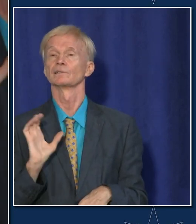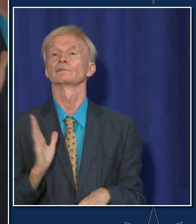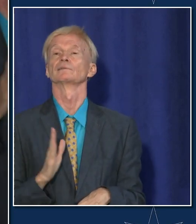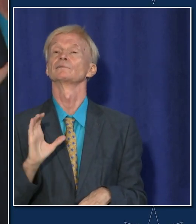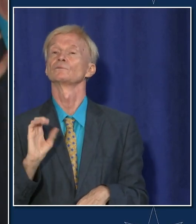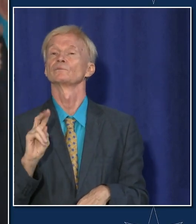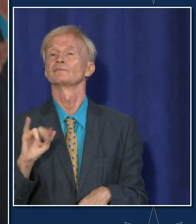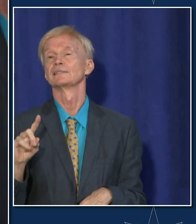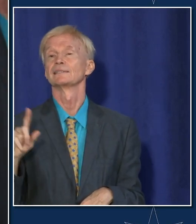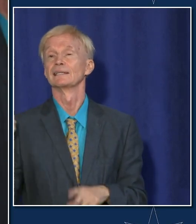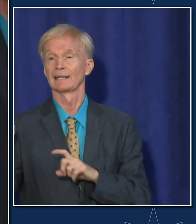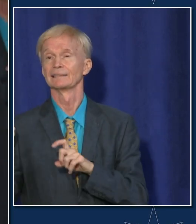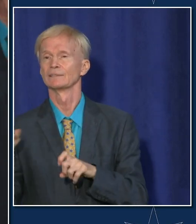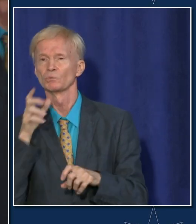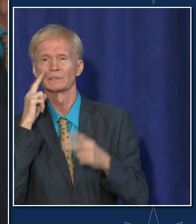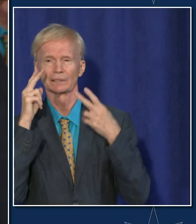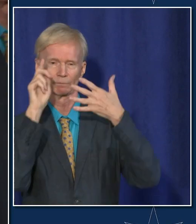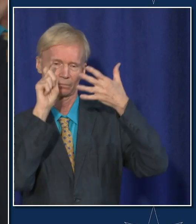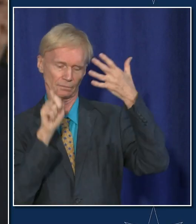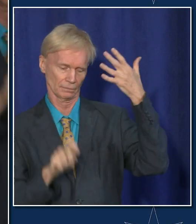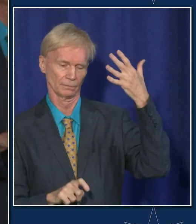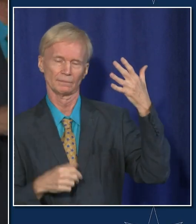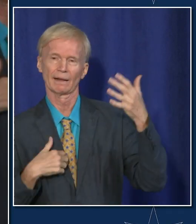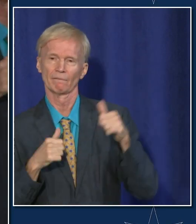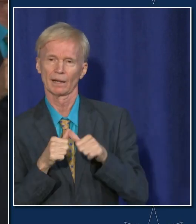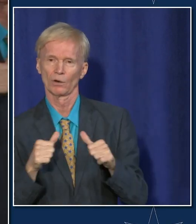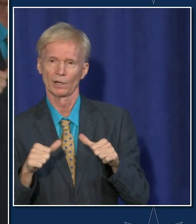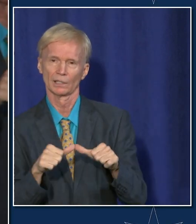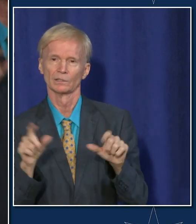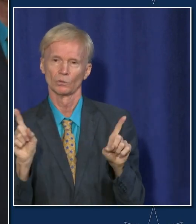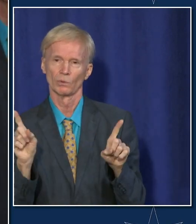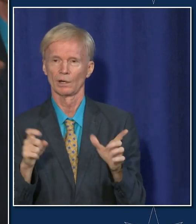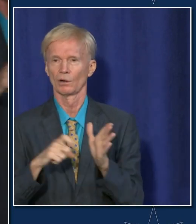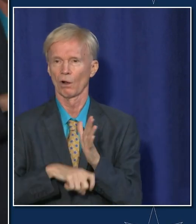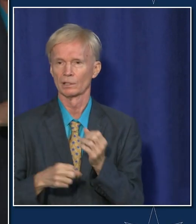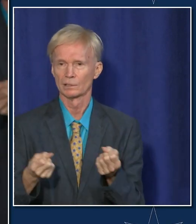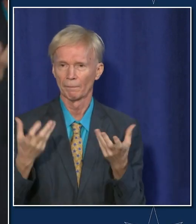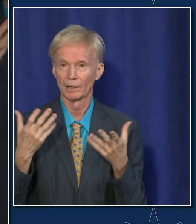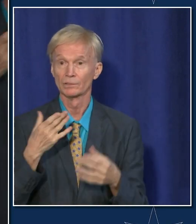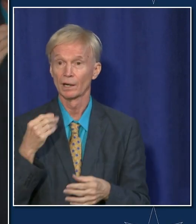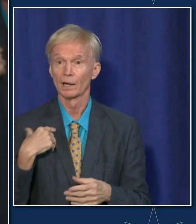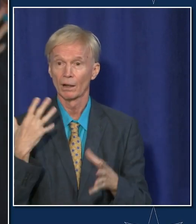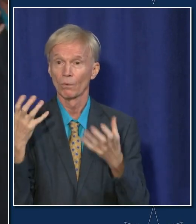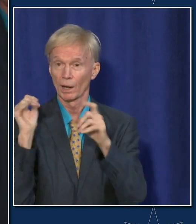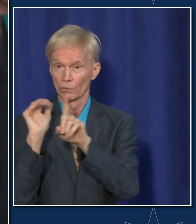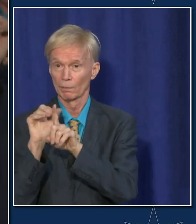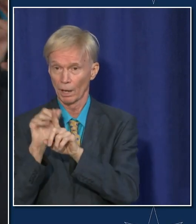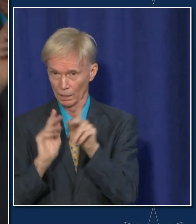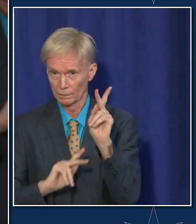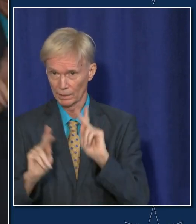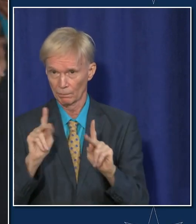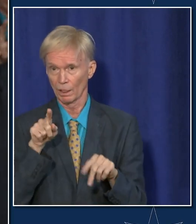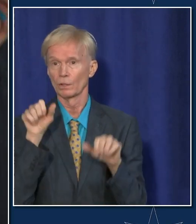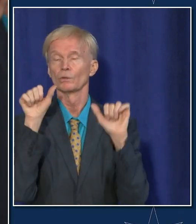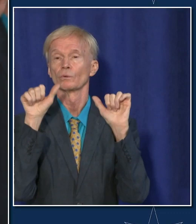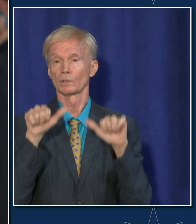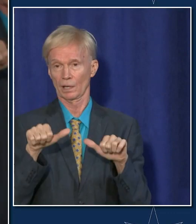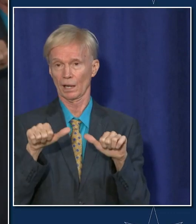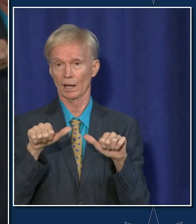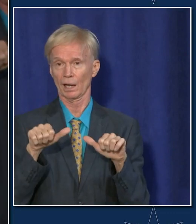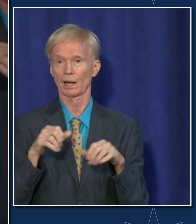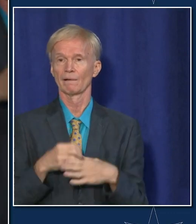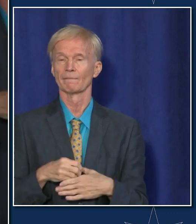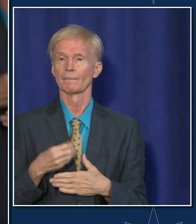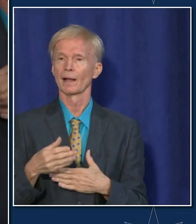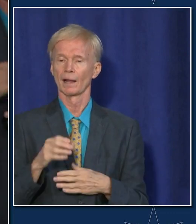where testing is available in Chicago, more information related to costs. And I do want to remind people that you can get these